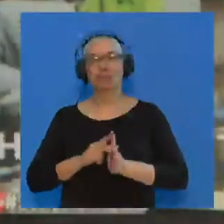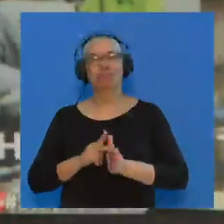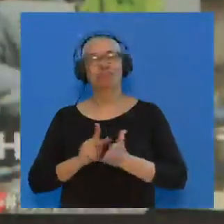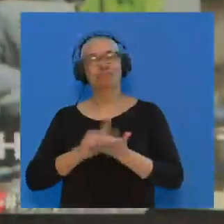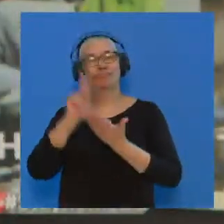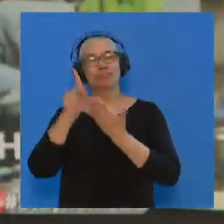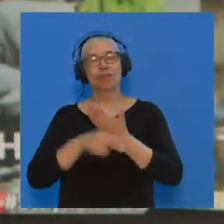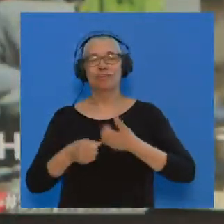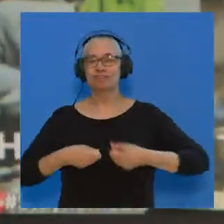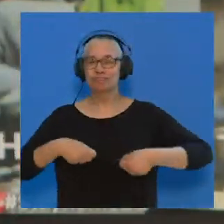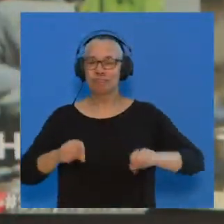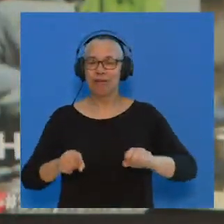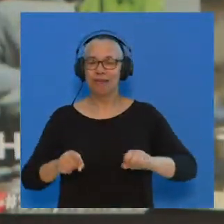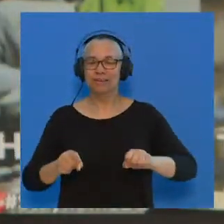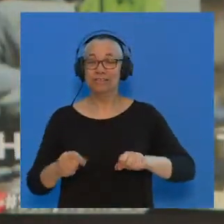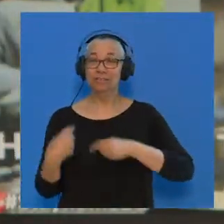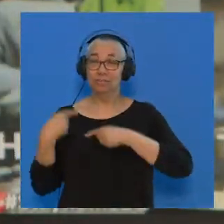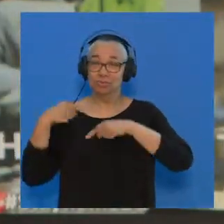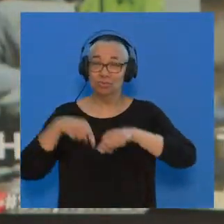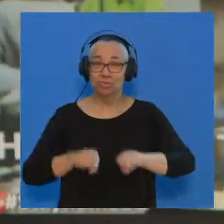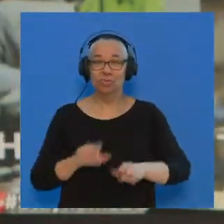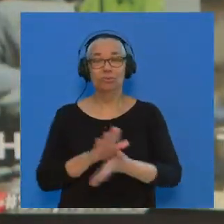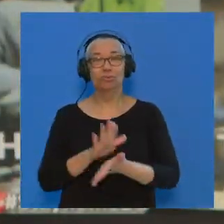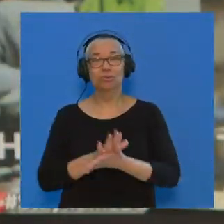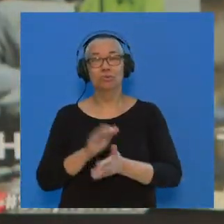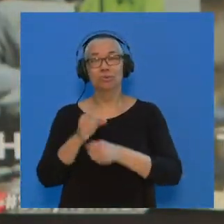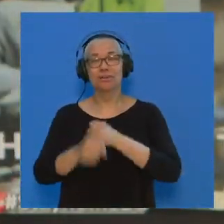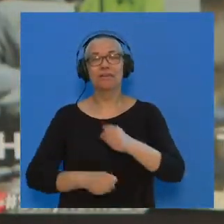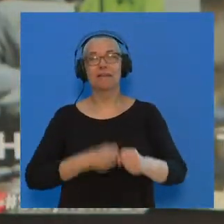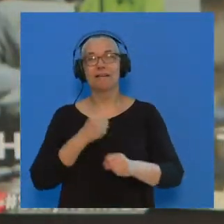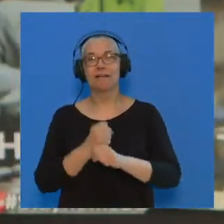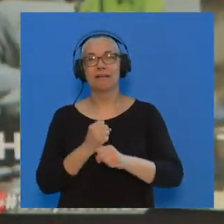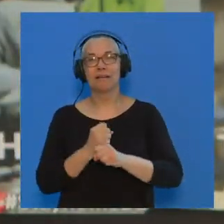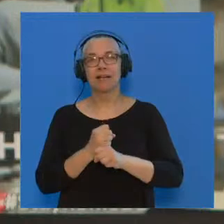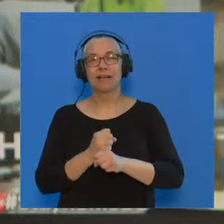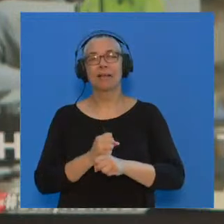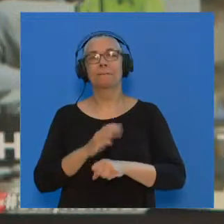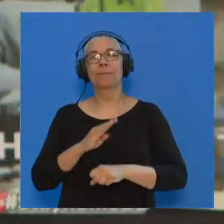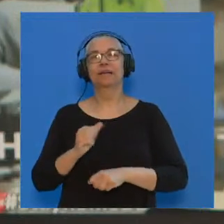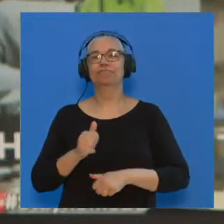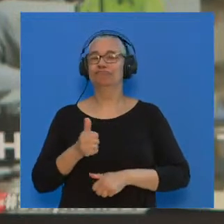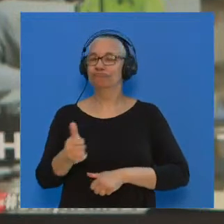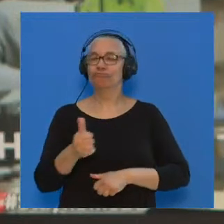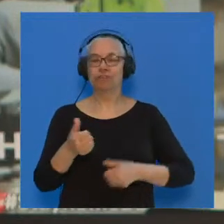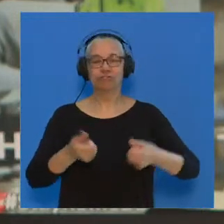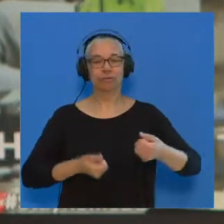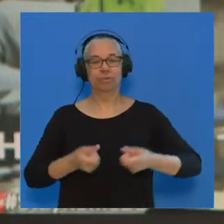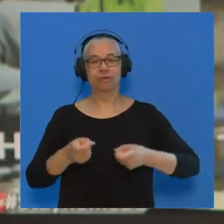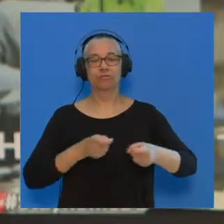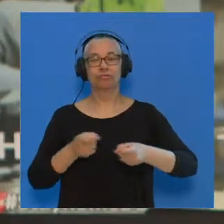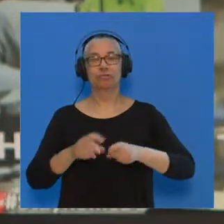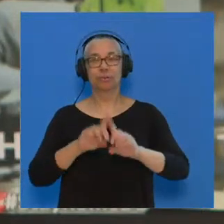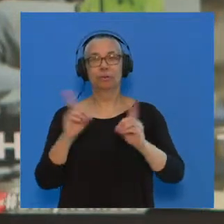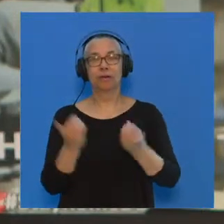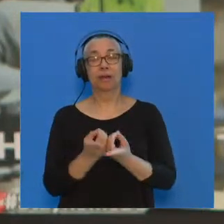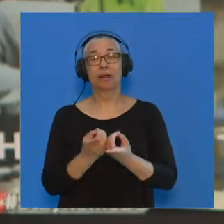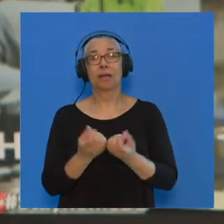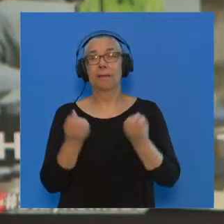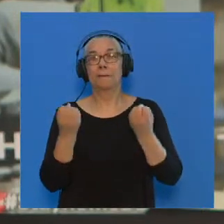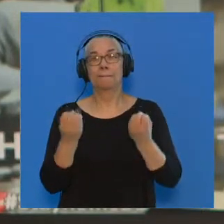the school year, and it is put on by the Transport Control Department. Obviously, many things